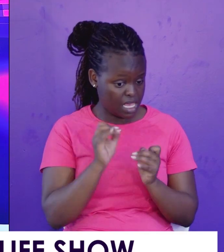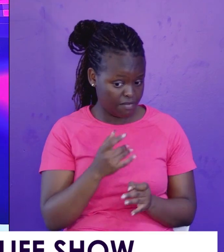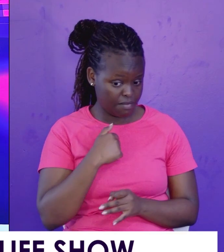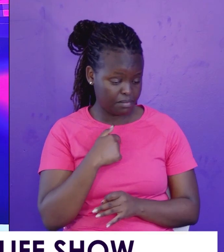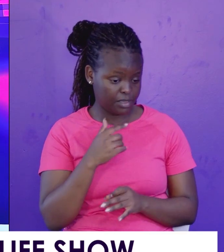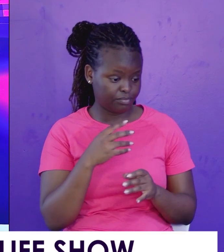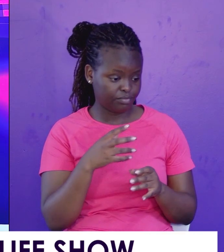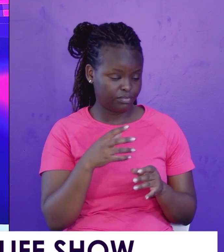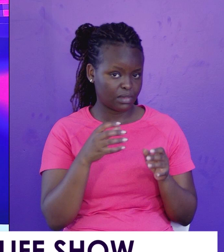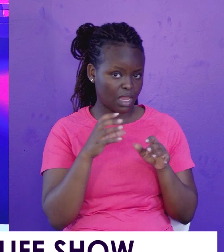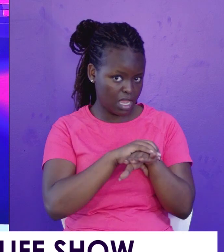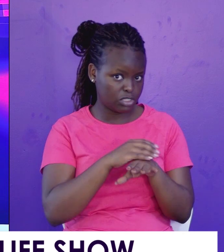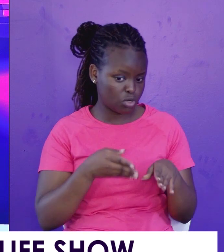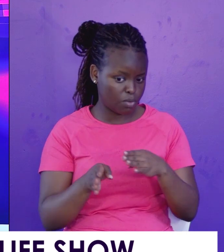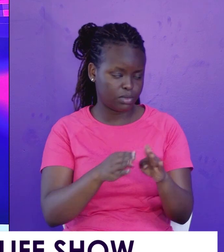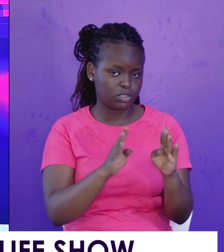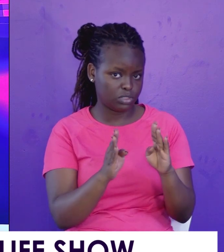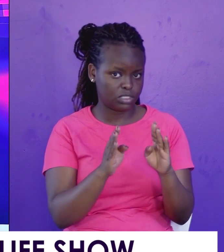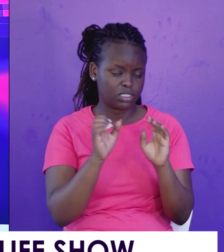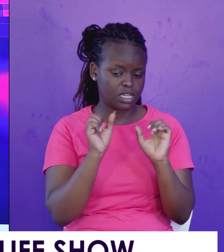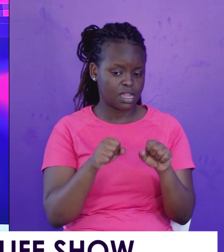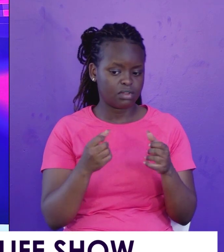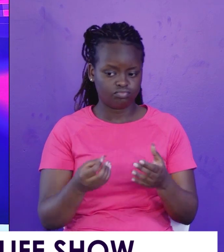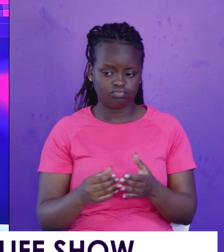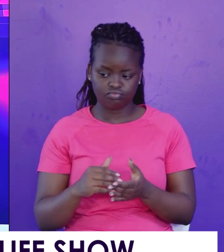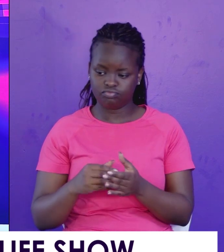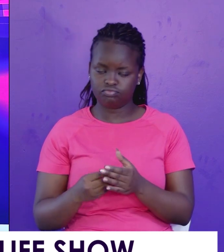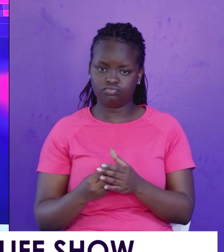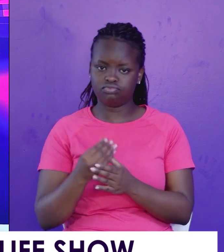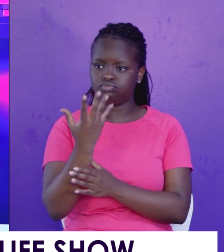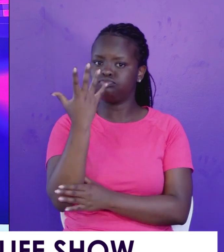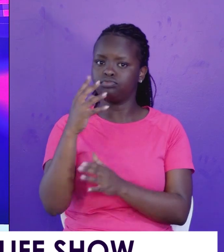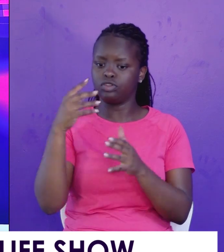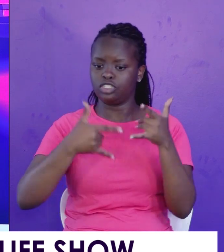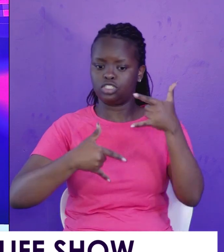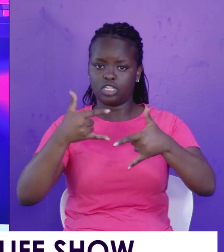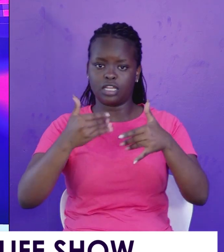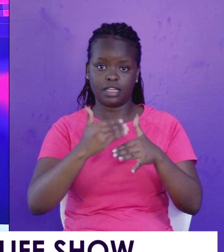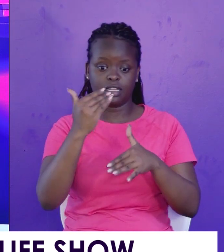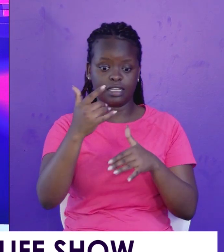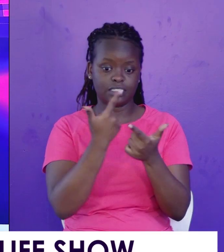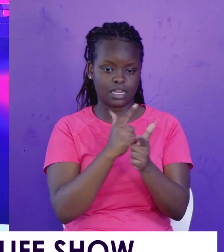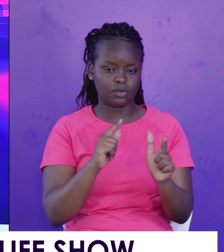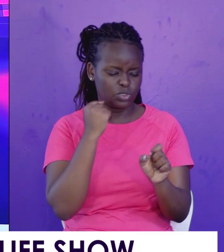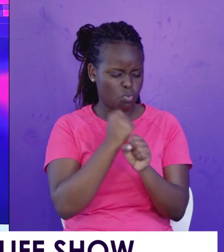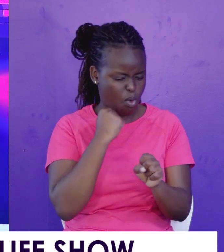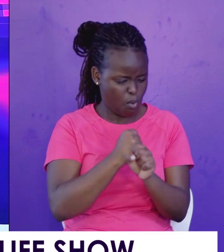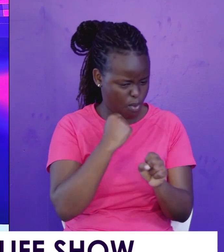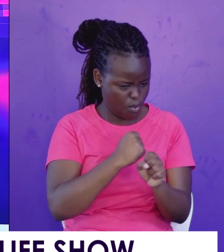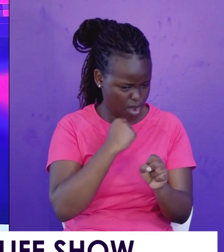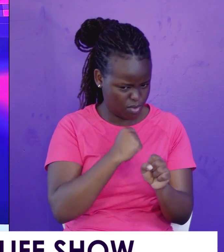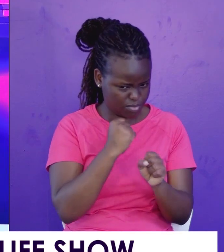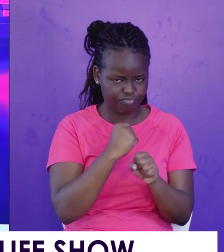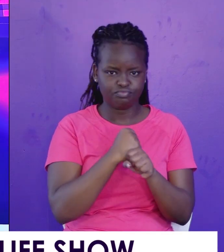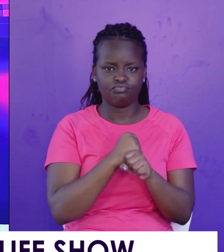some opportunity, I would bring up Shem as the next language and actually work on it to make sure that it can